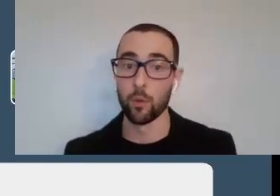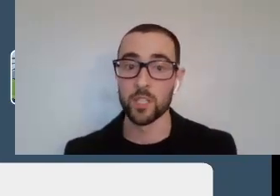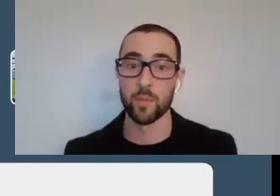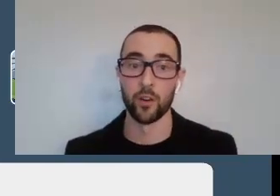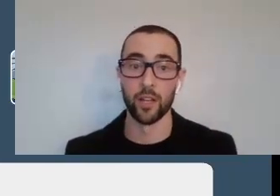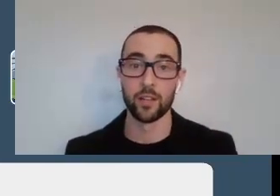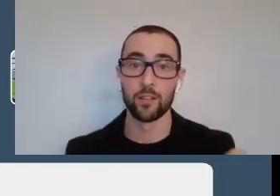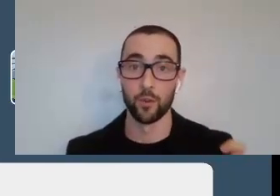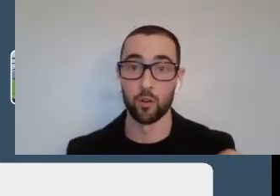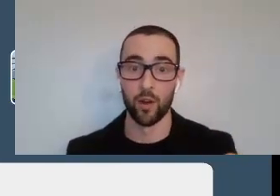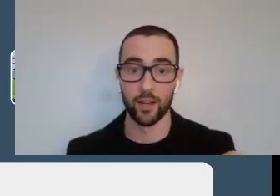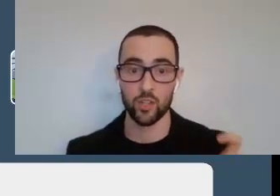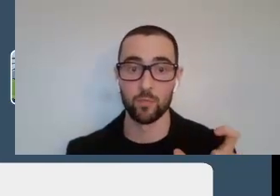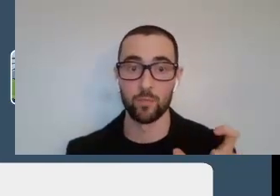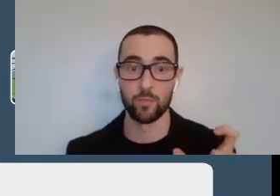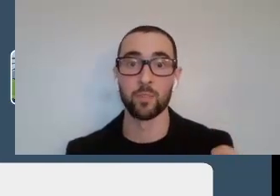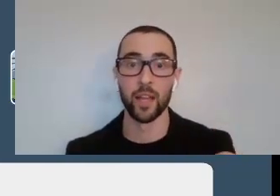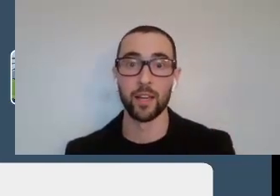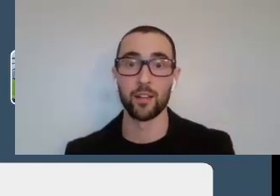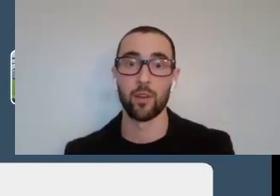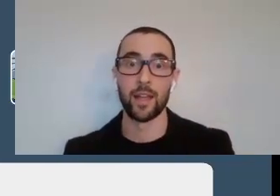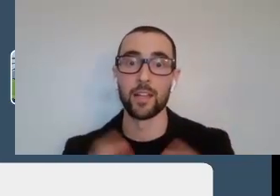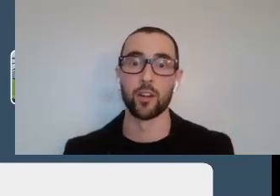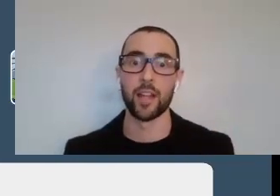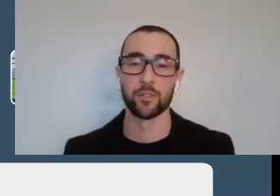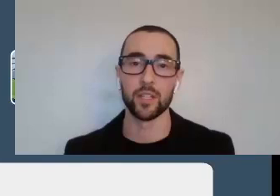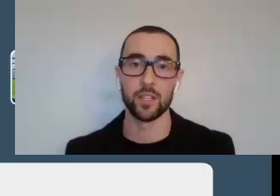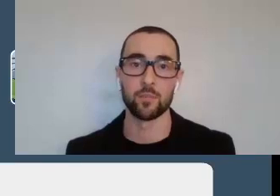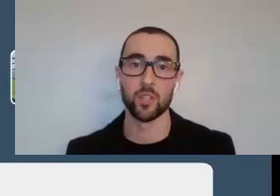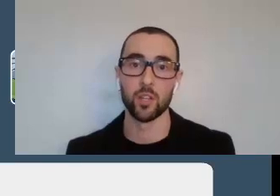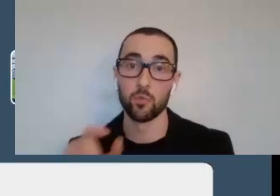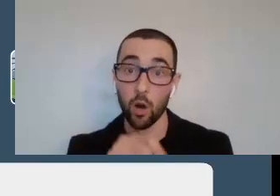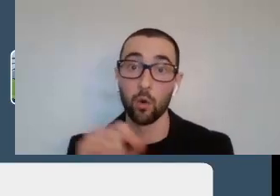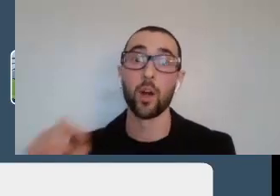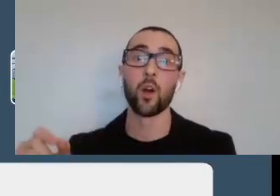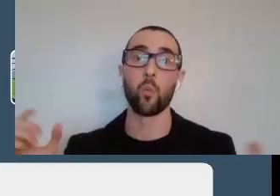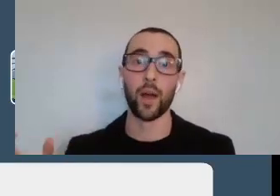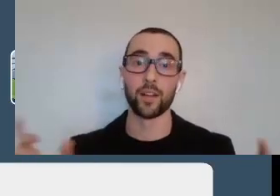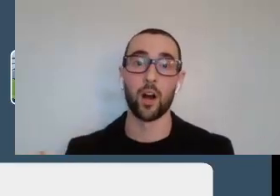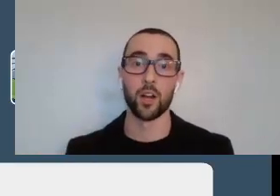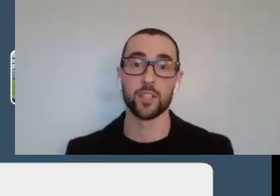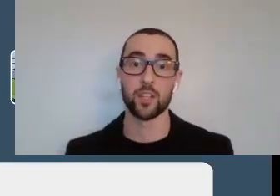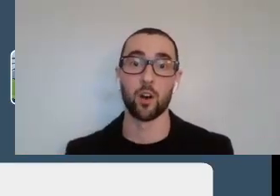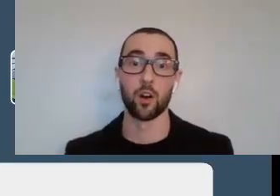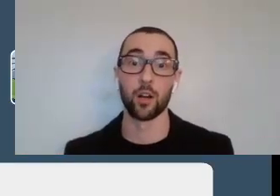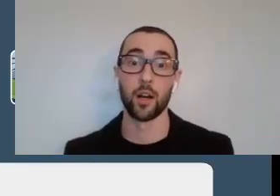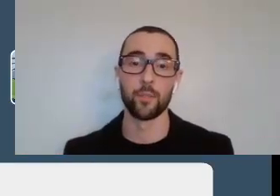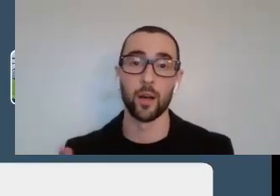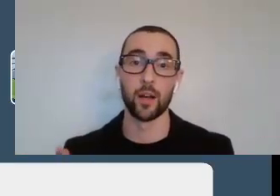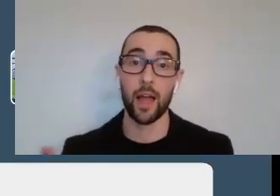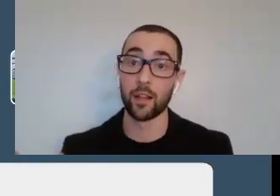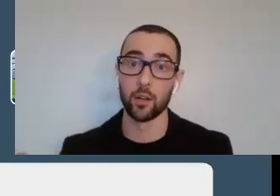the performance period for the grant should be displayed right in your accounting system so that you know when costs